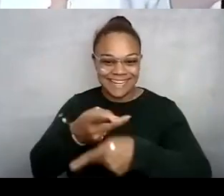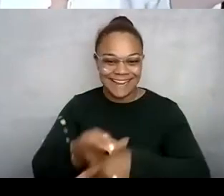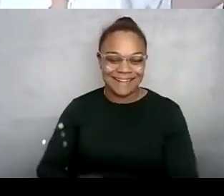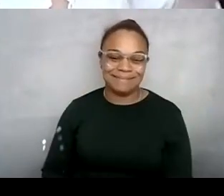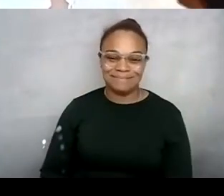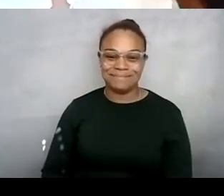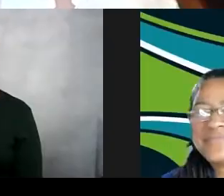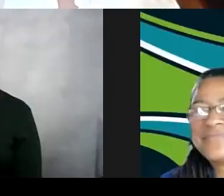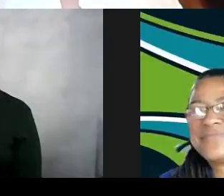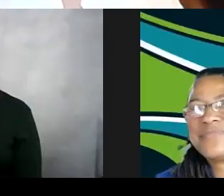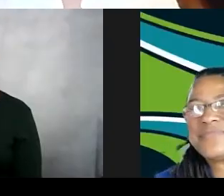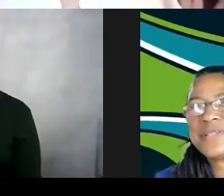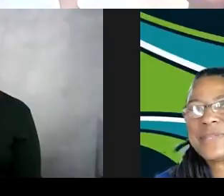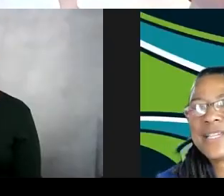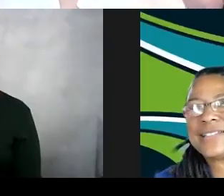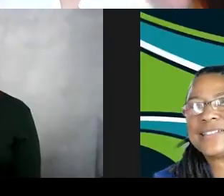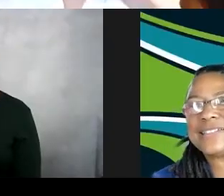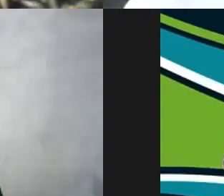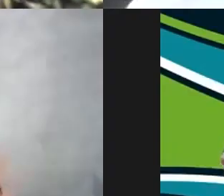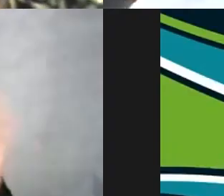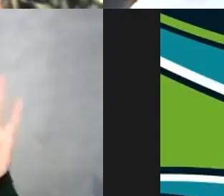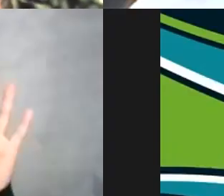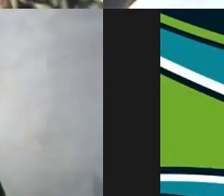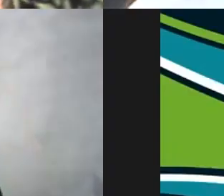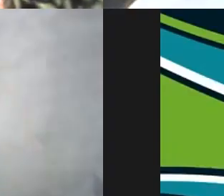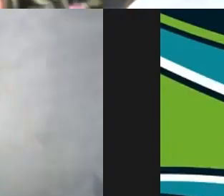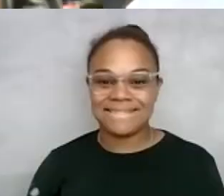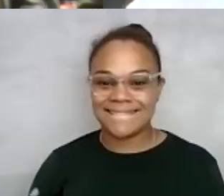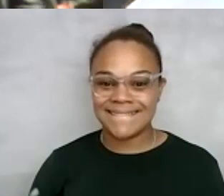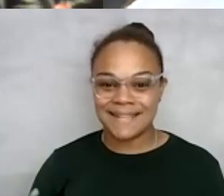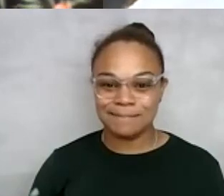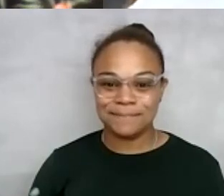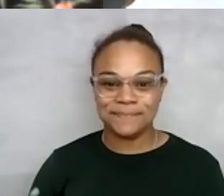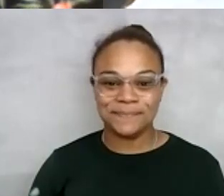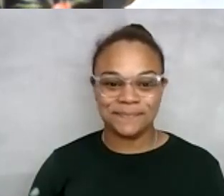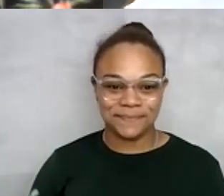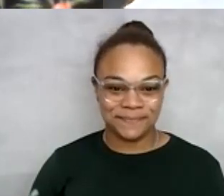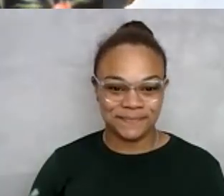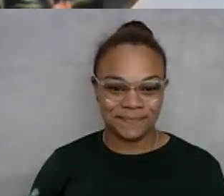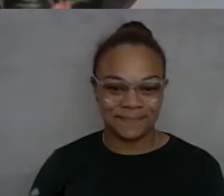Love you. Bye, guys. Bye-bye. Bye. Thank you all. Thank you.